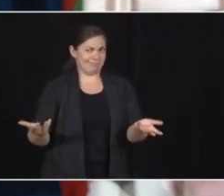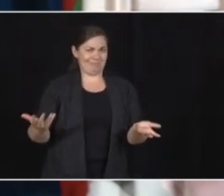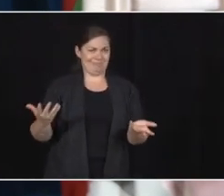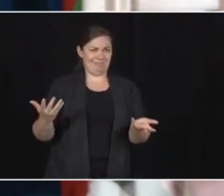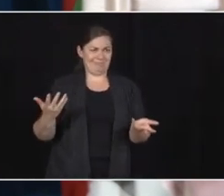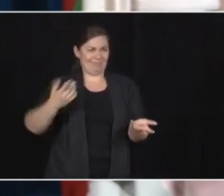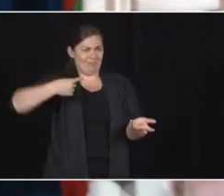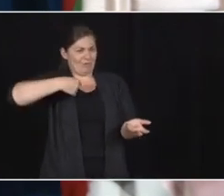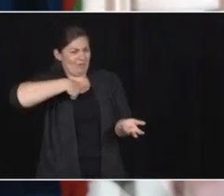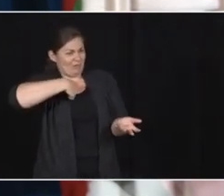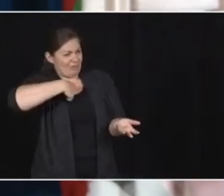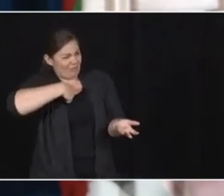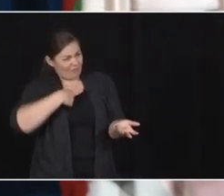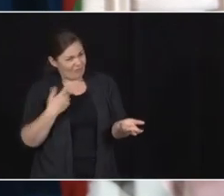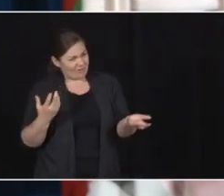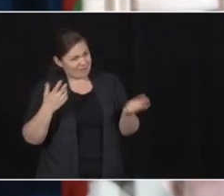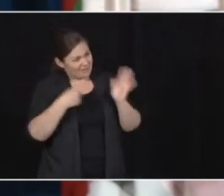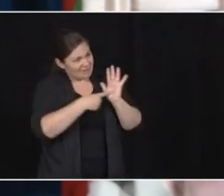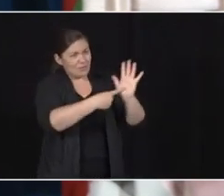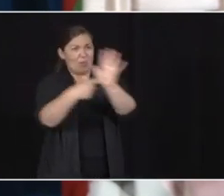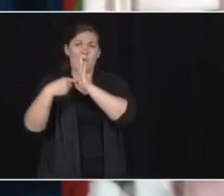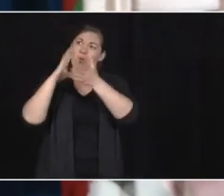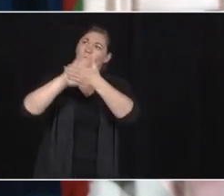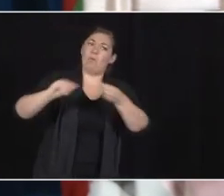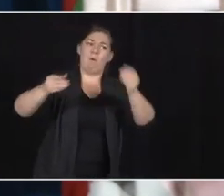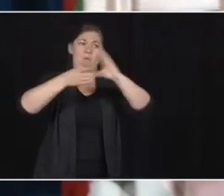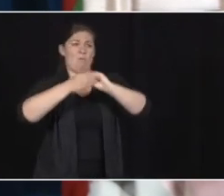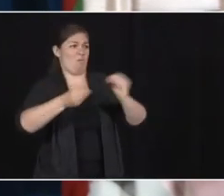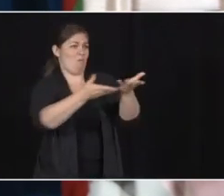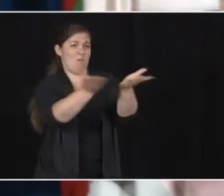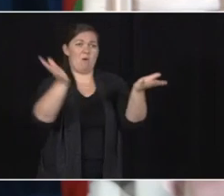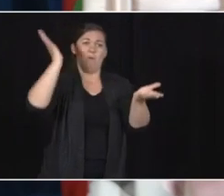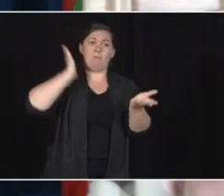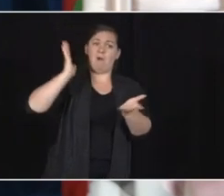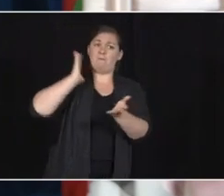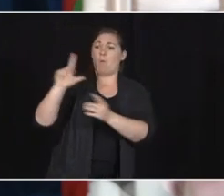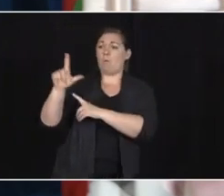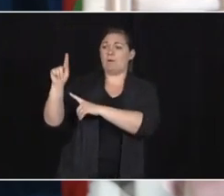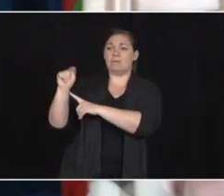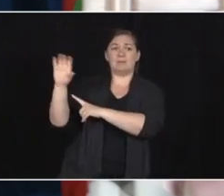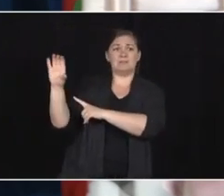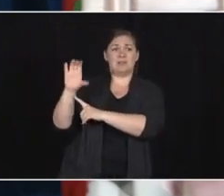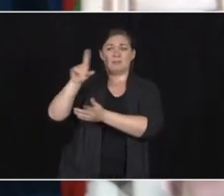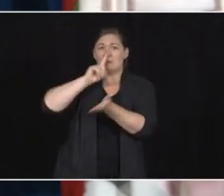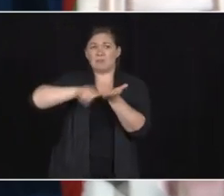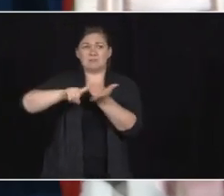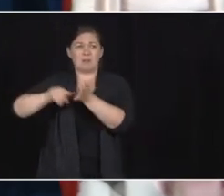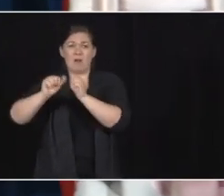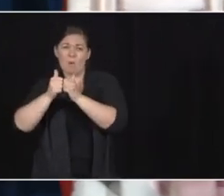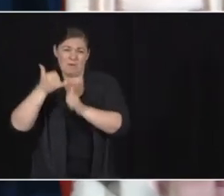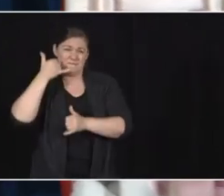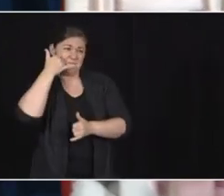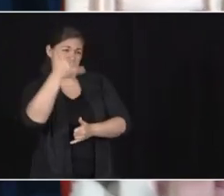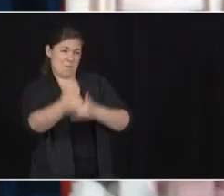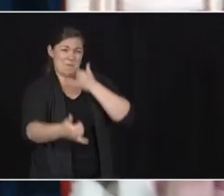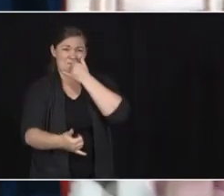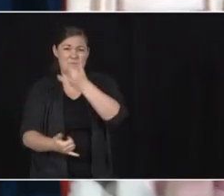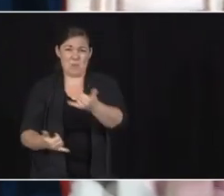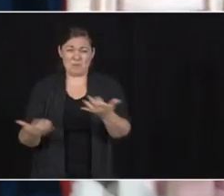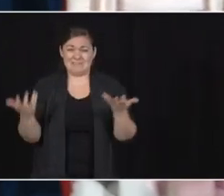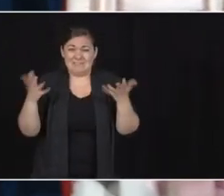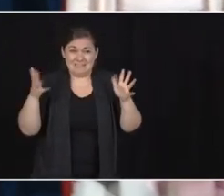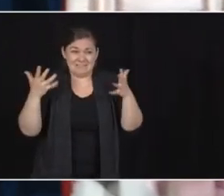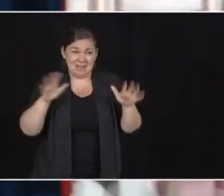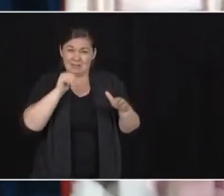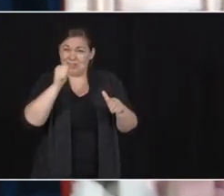story about how long-term care inspections were done over the phone by government inspectors. Can